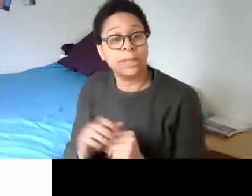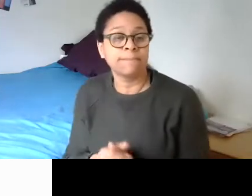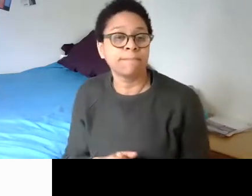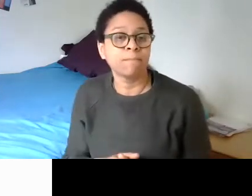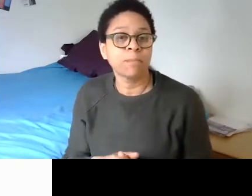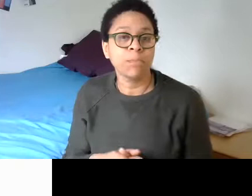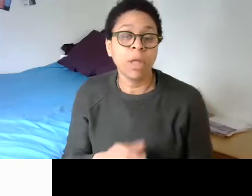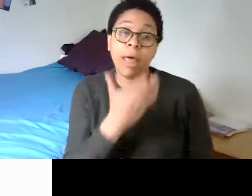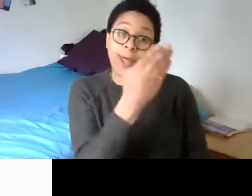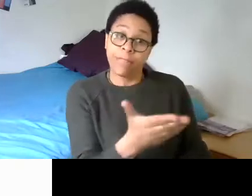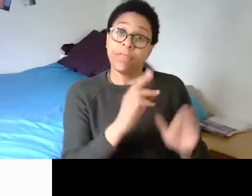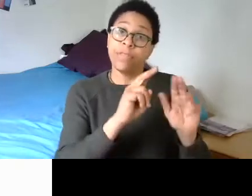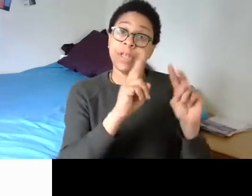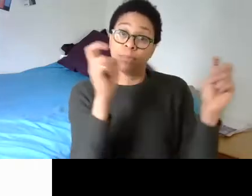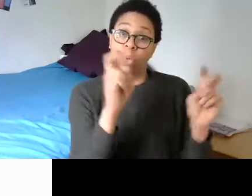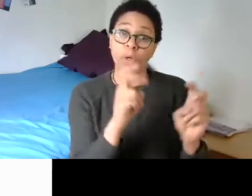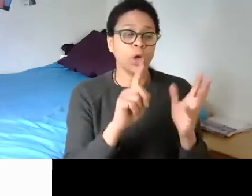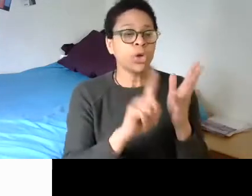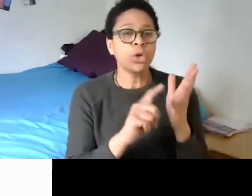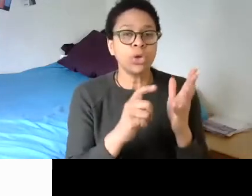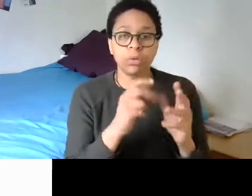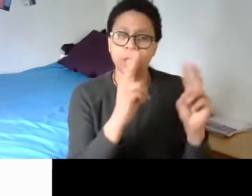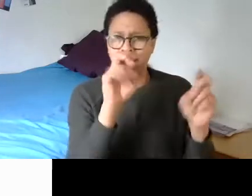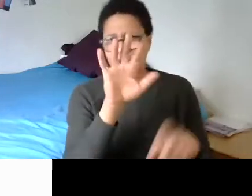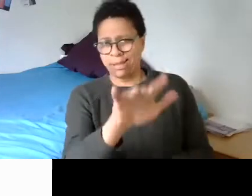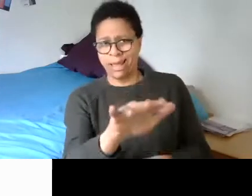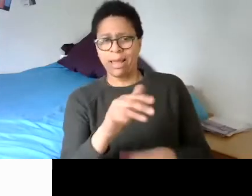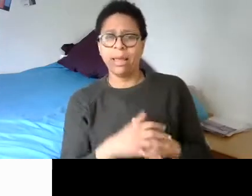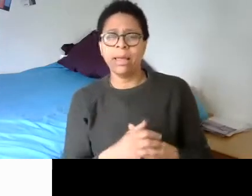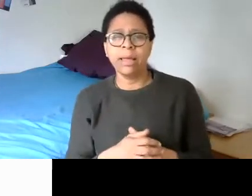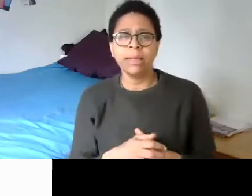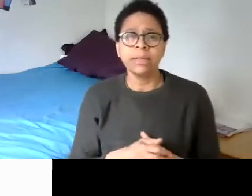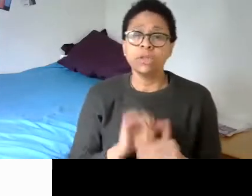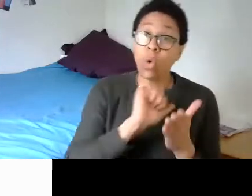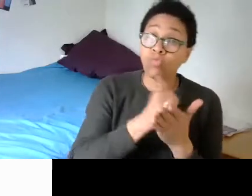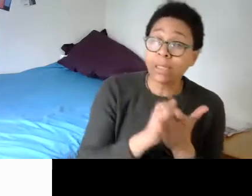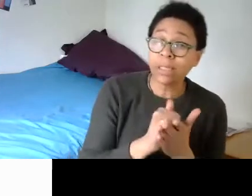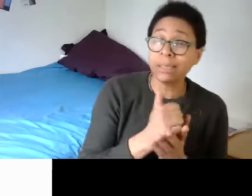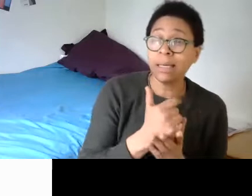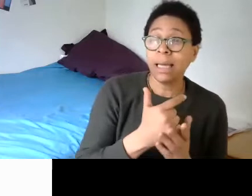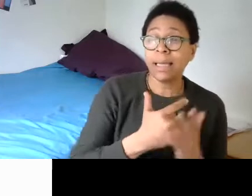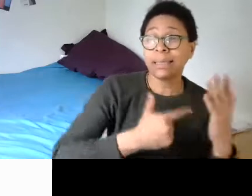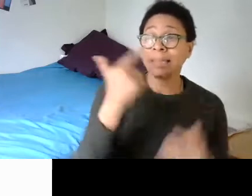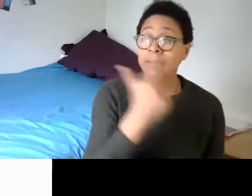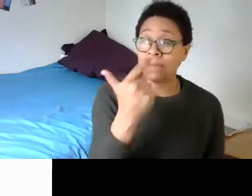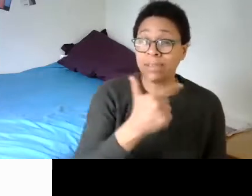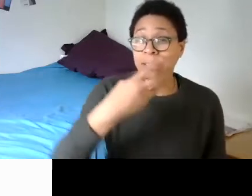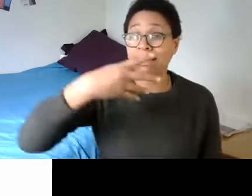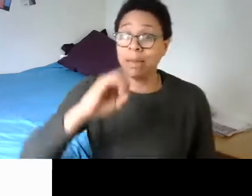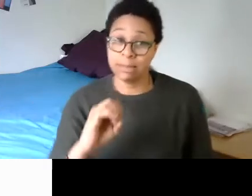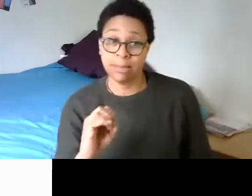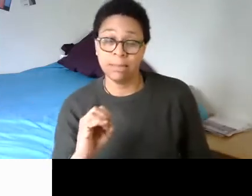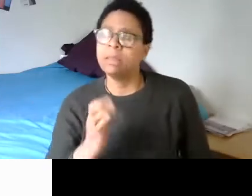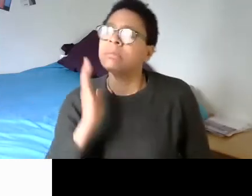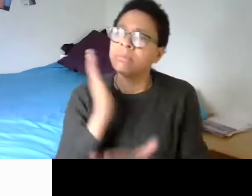Uranoscopia, or the pure language of the stars unfolded by the motion of the seven erratics, printed in 1790, was deliberately designed and